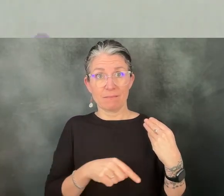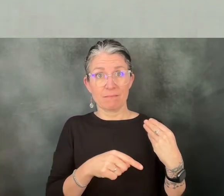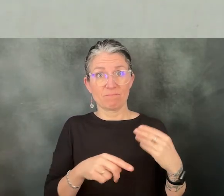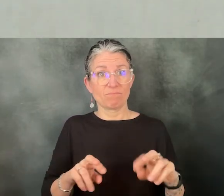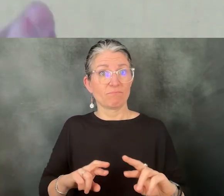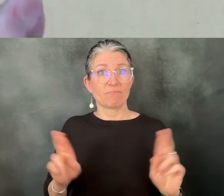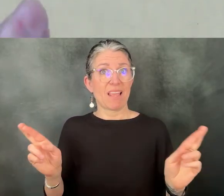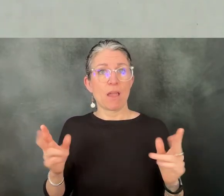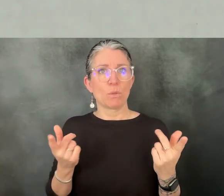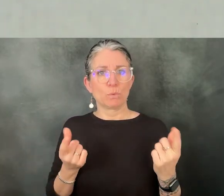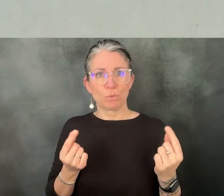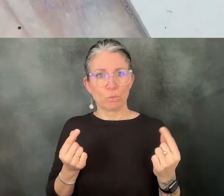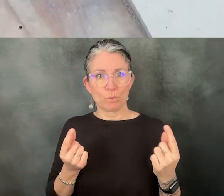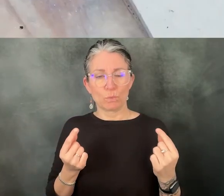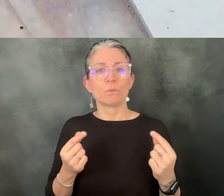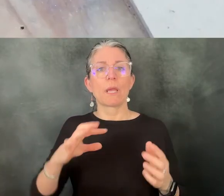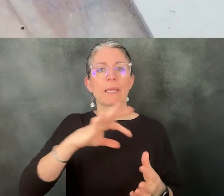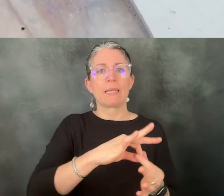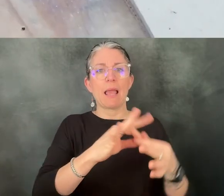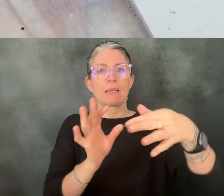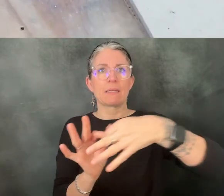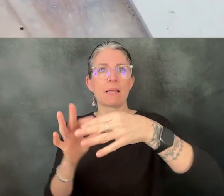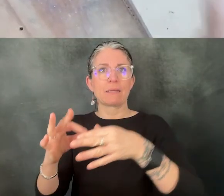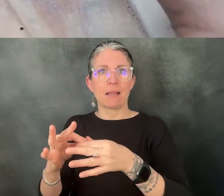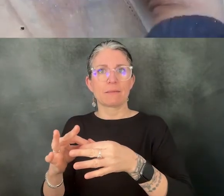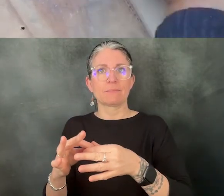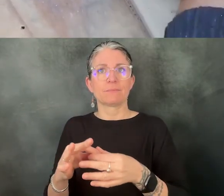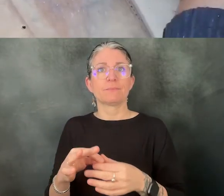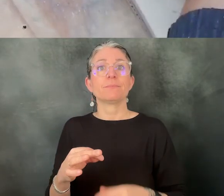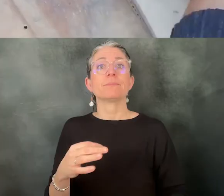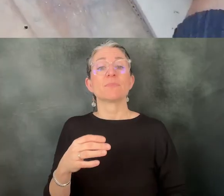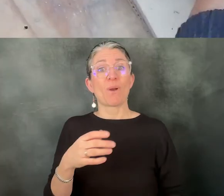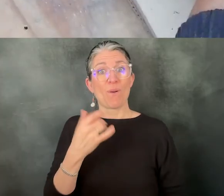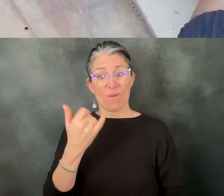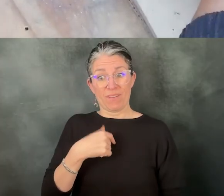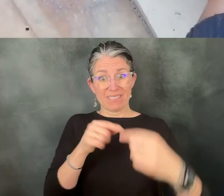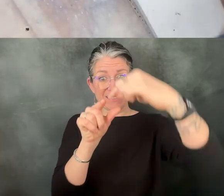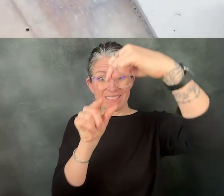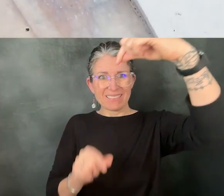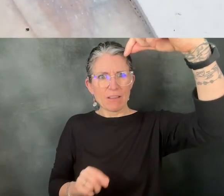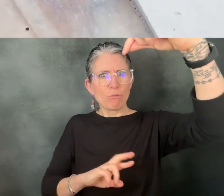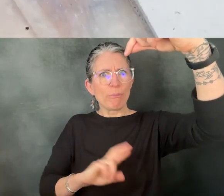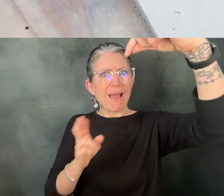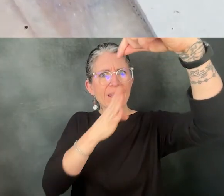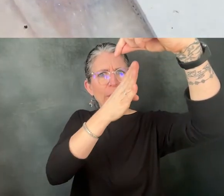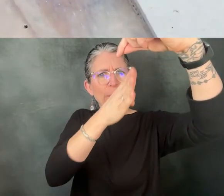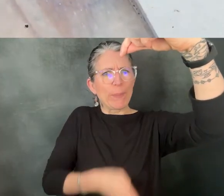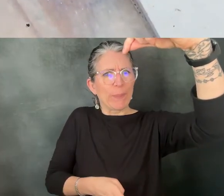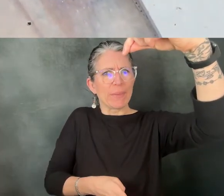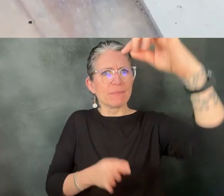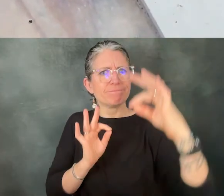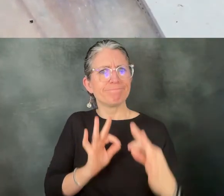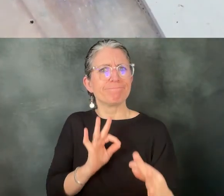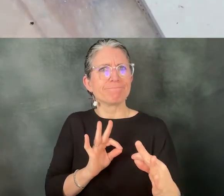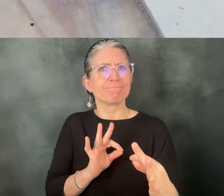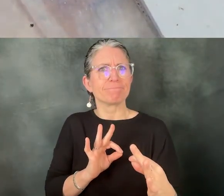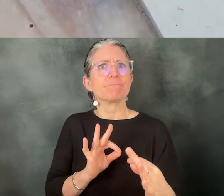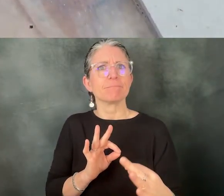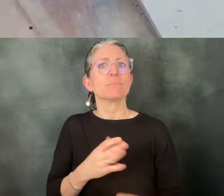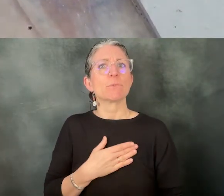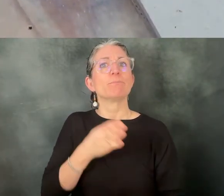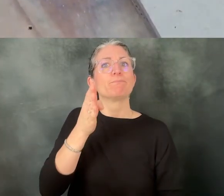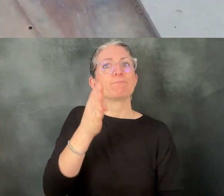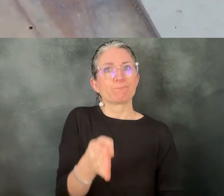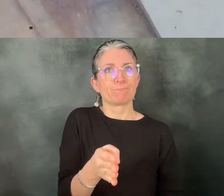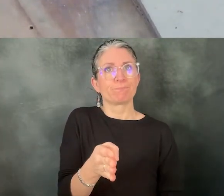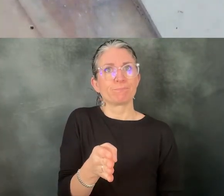just connect the dots. There we go. Now I'm just going to strike a line. There we go. Now I'm going